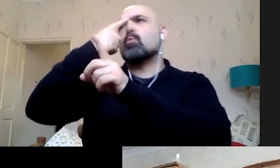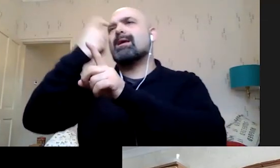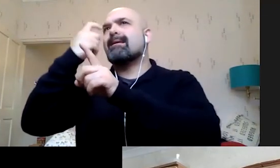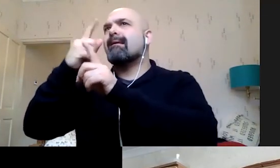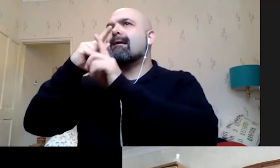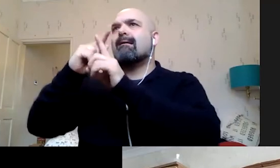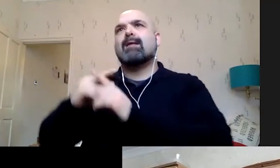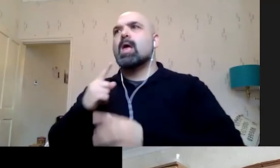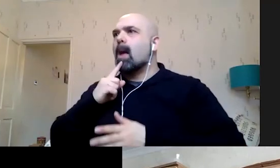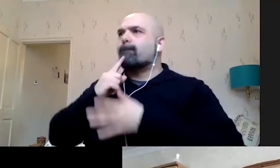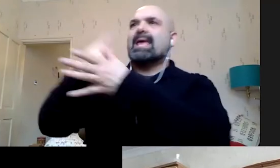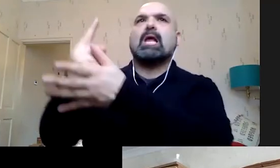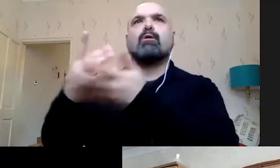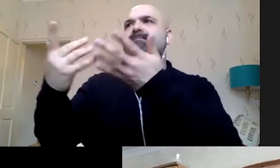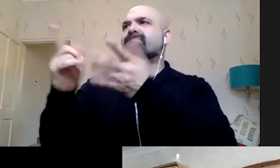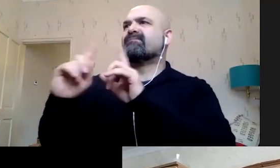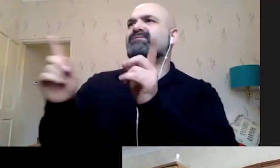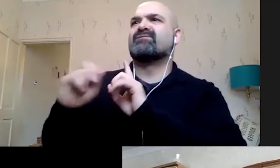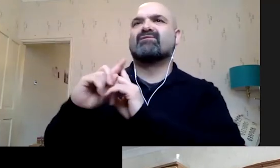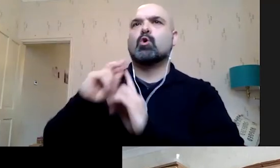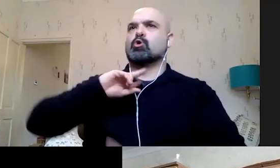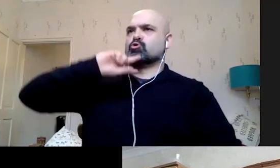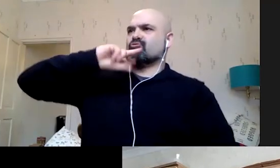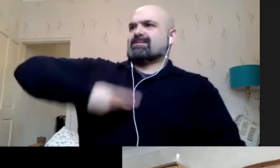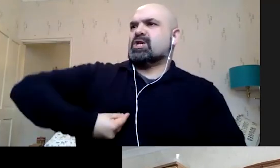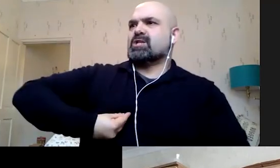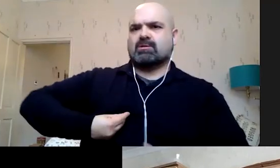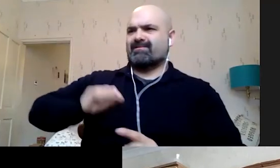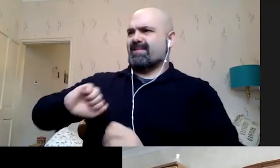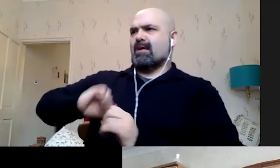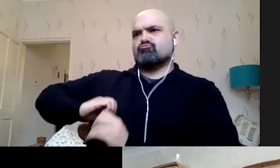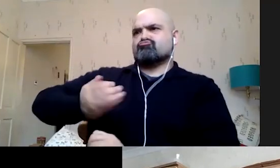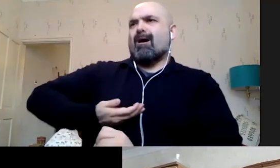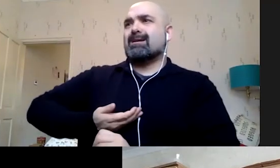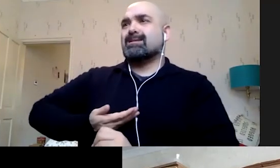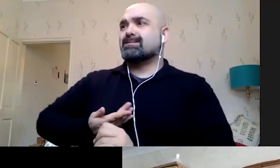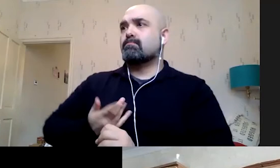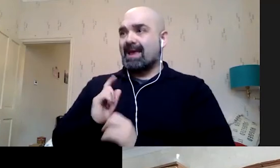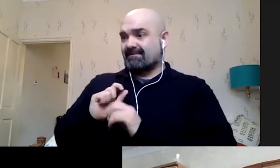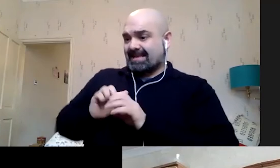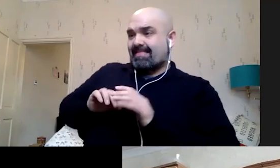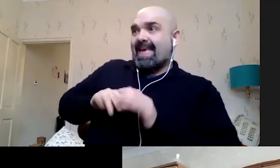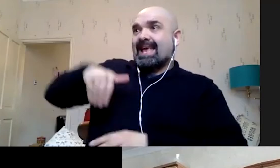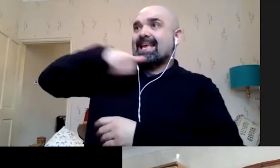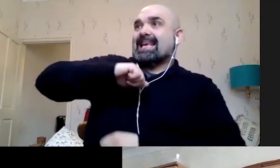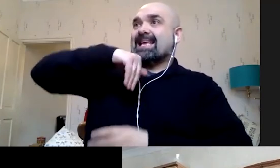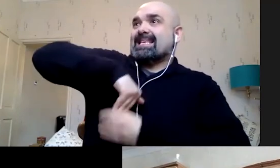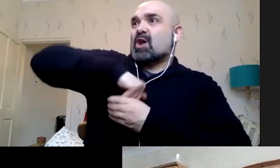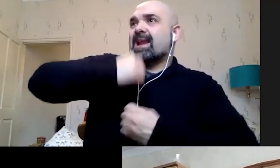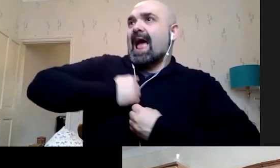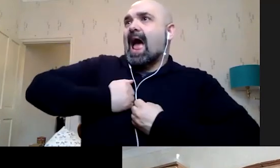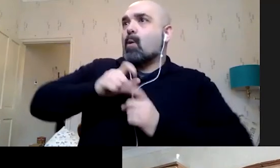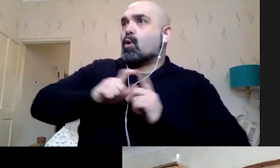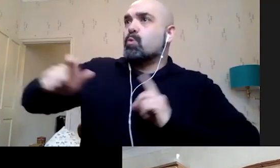want, but if it's systemic within our community as well, then we're not going to make it very far. No, exactly.